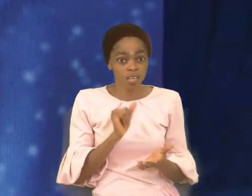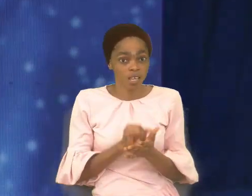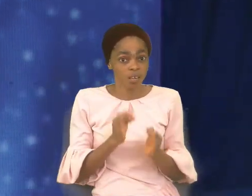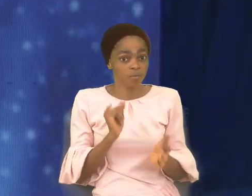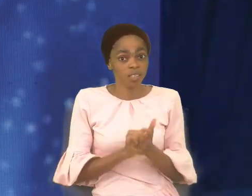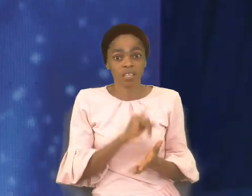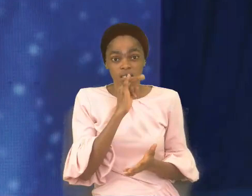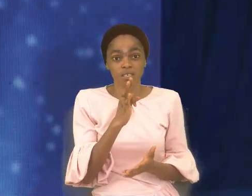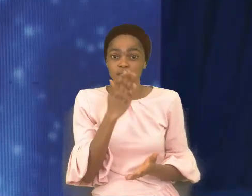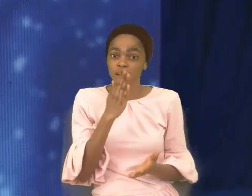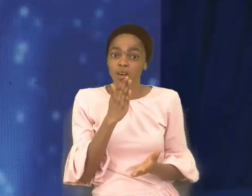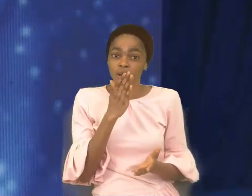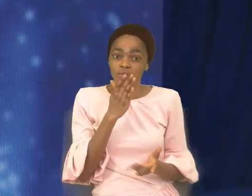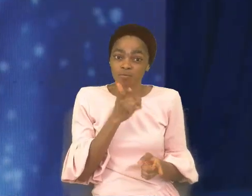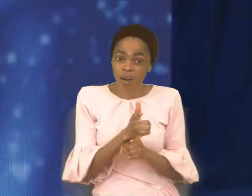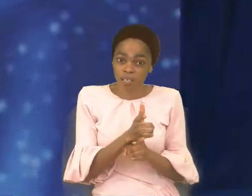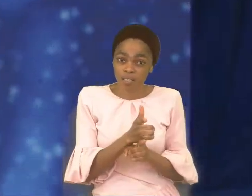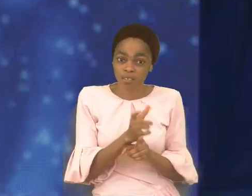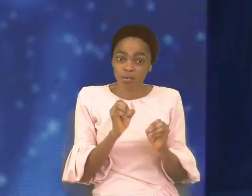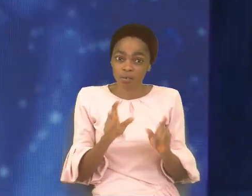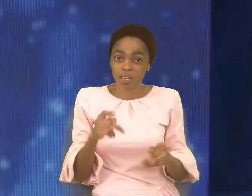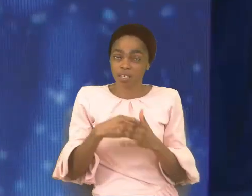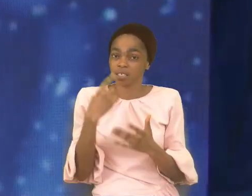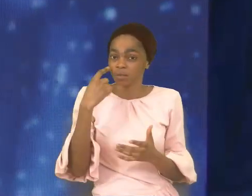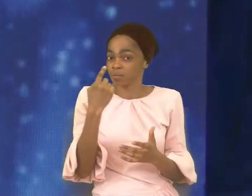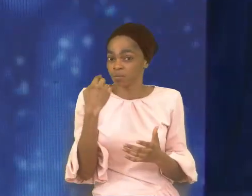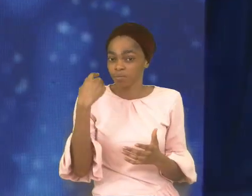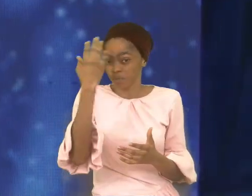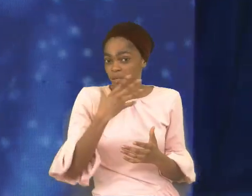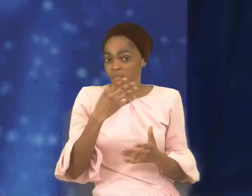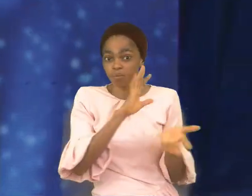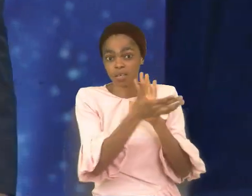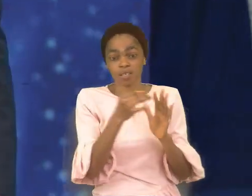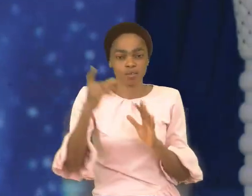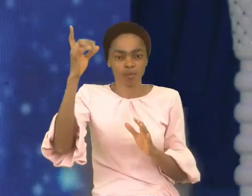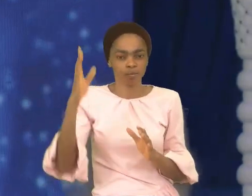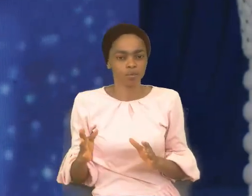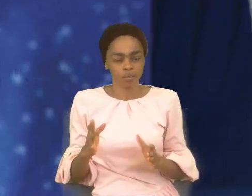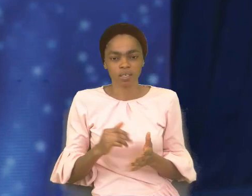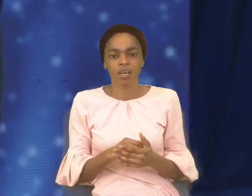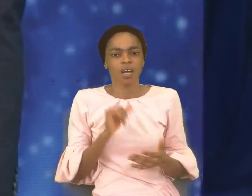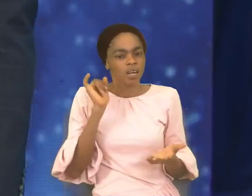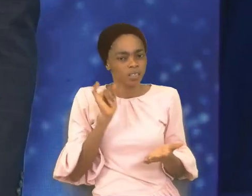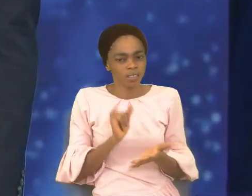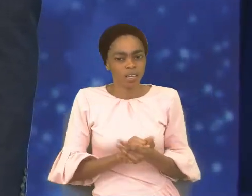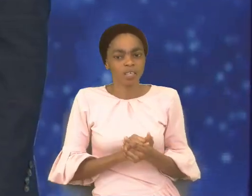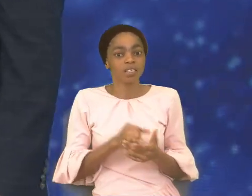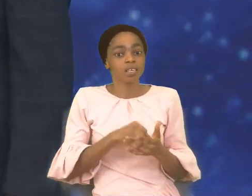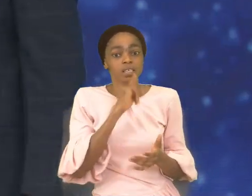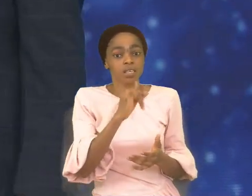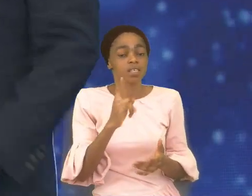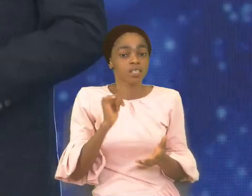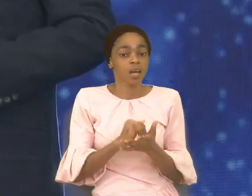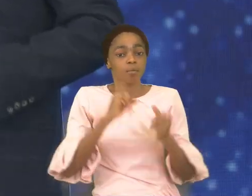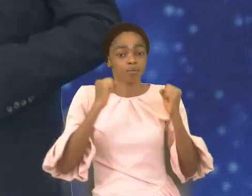the power of the Holy Ghost that makes you to stand. Peace with God, purity through Christ,